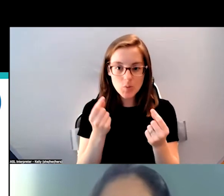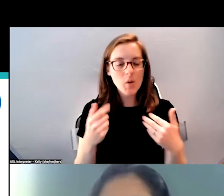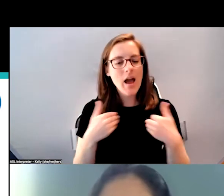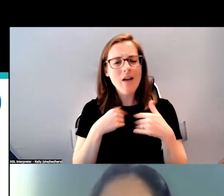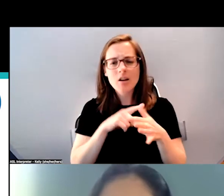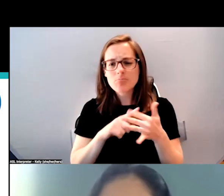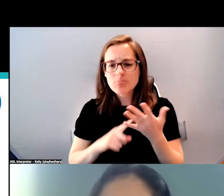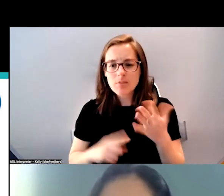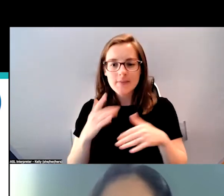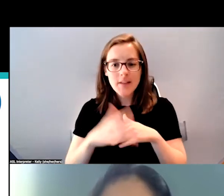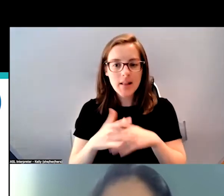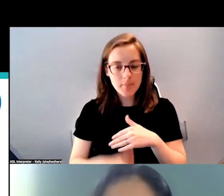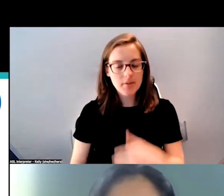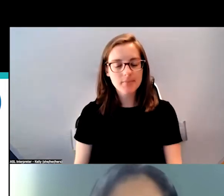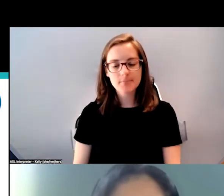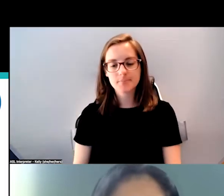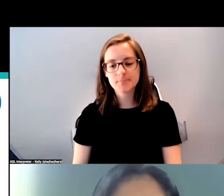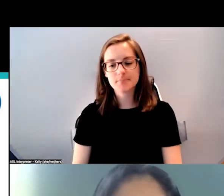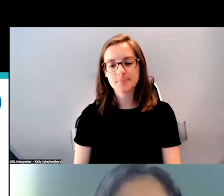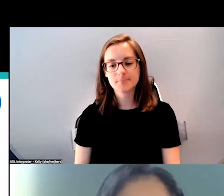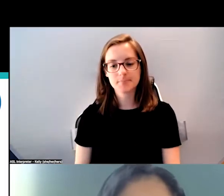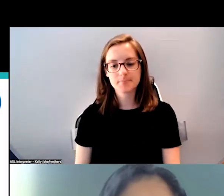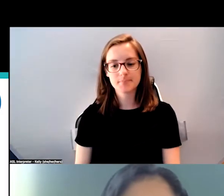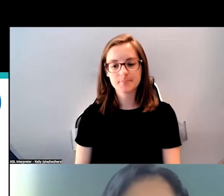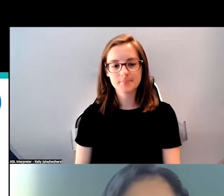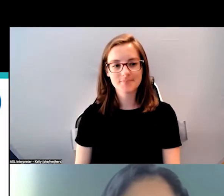any situations like this came up again in the future.